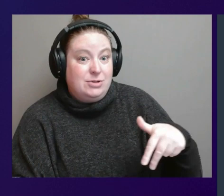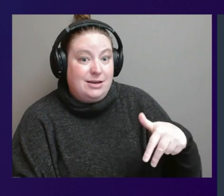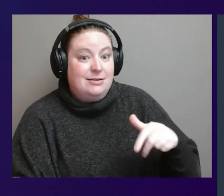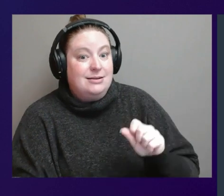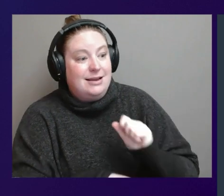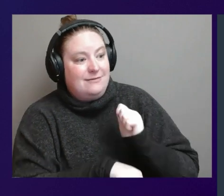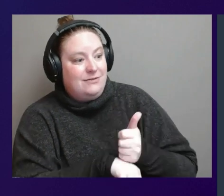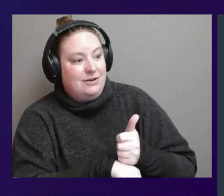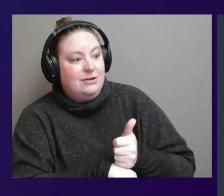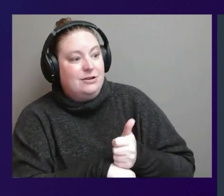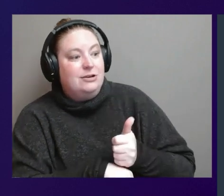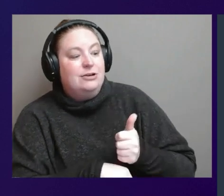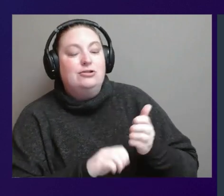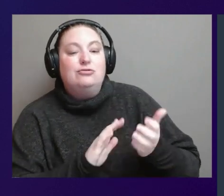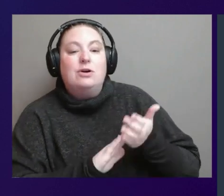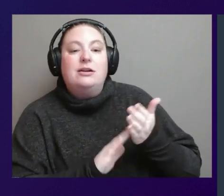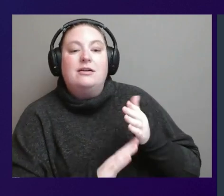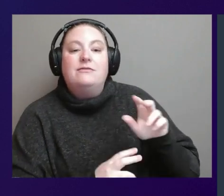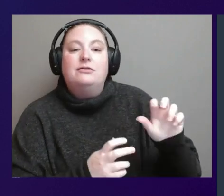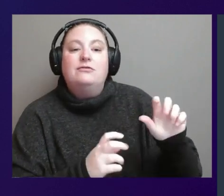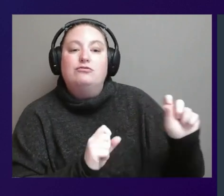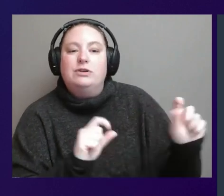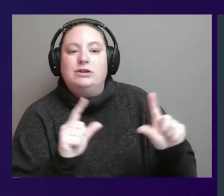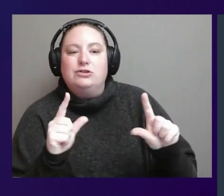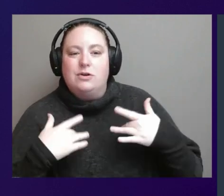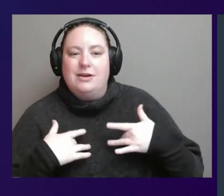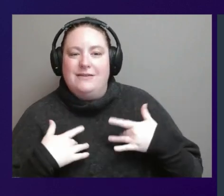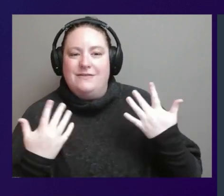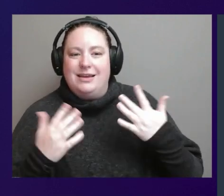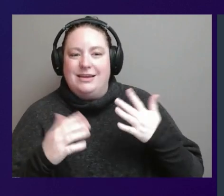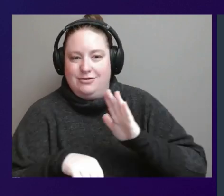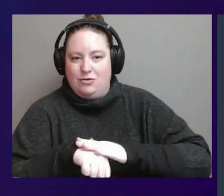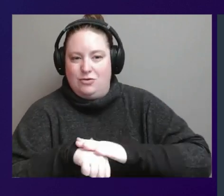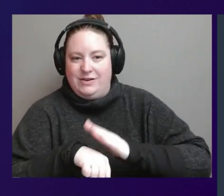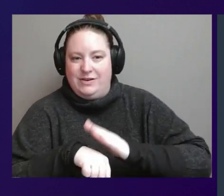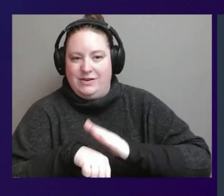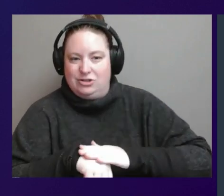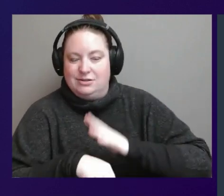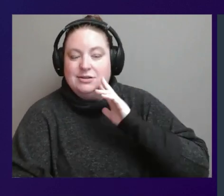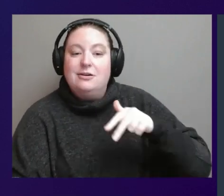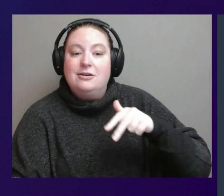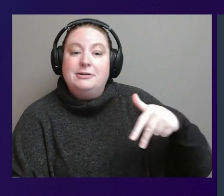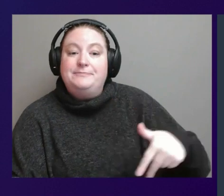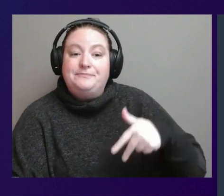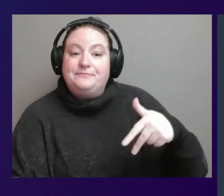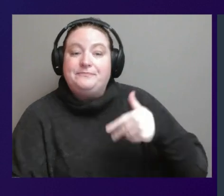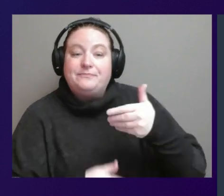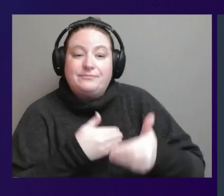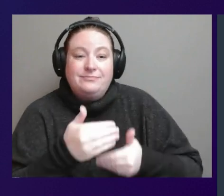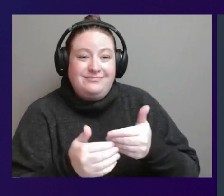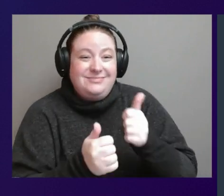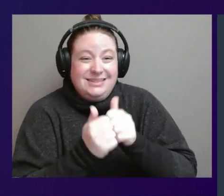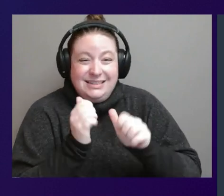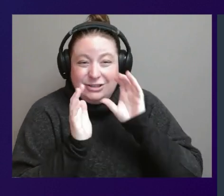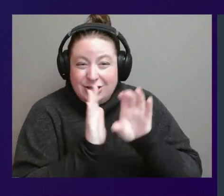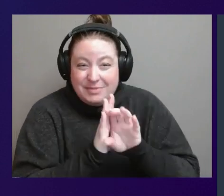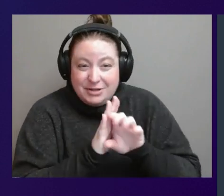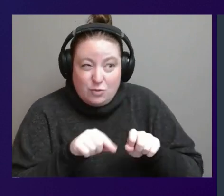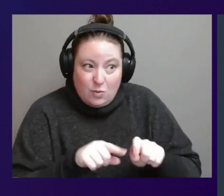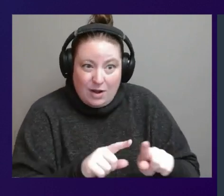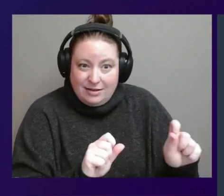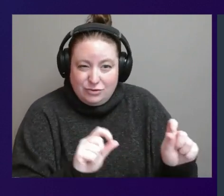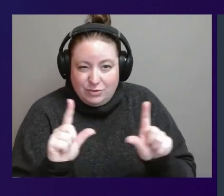event notifications, such that your Lambda function processes each image as it is restored to generate a